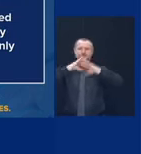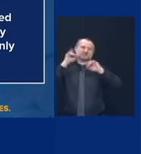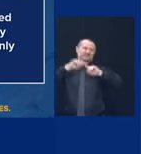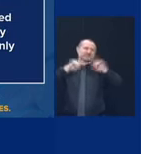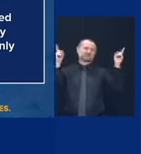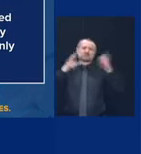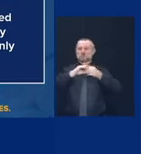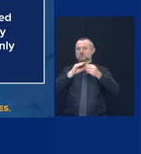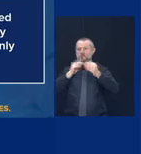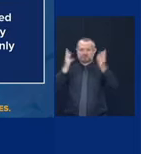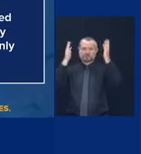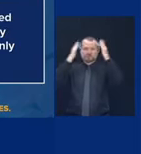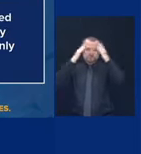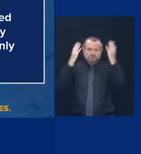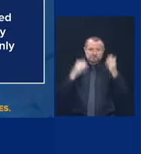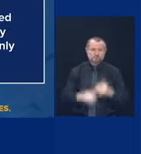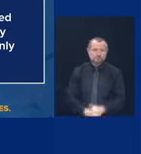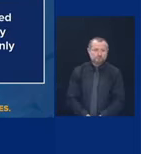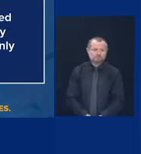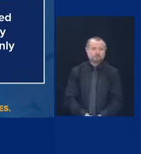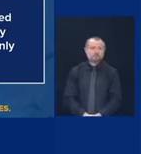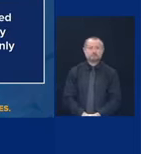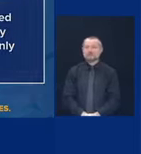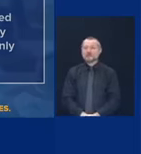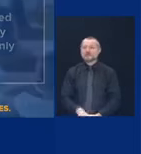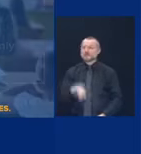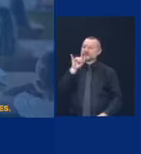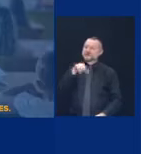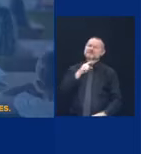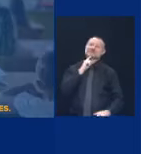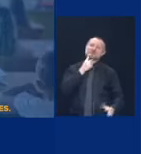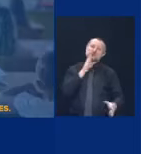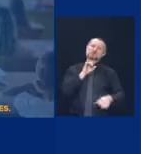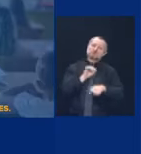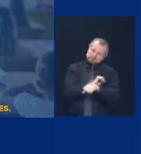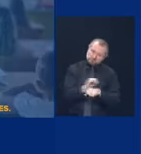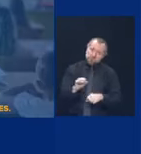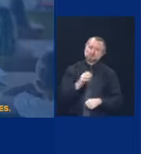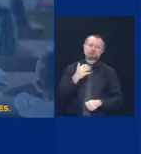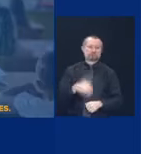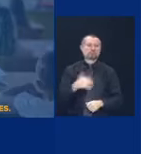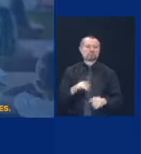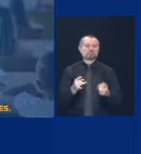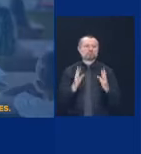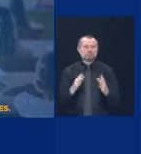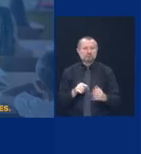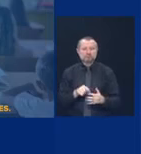altogether. And you're in serious territory.